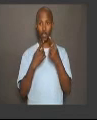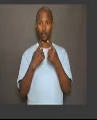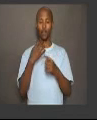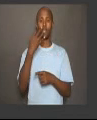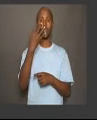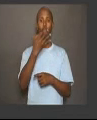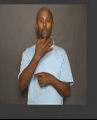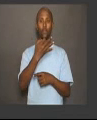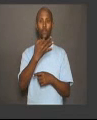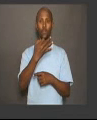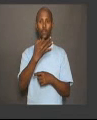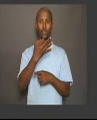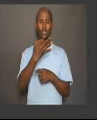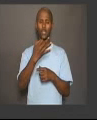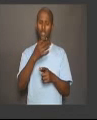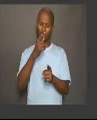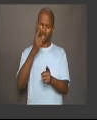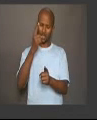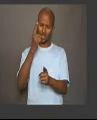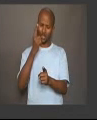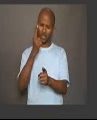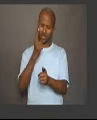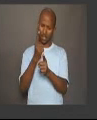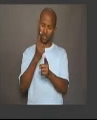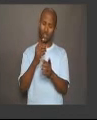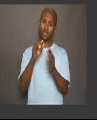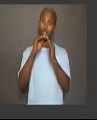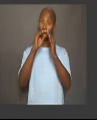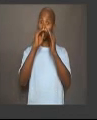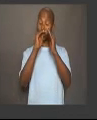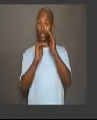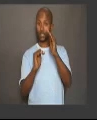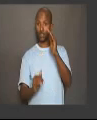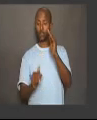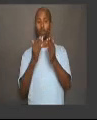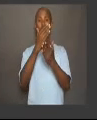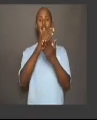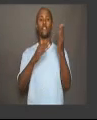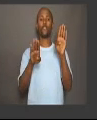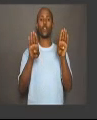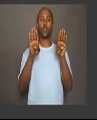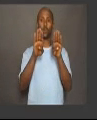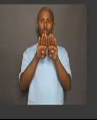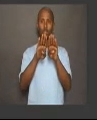f is strictly decreasing on the half-closed